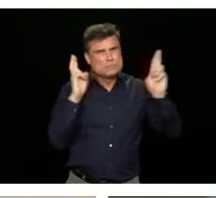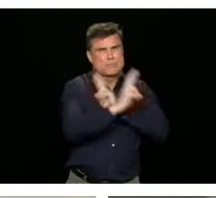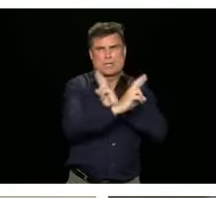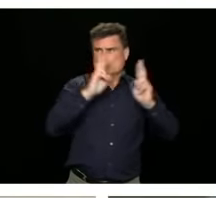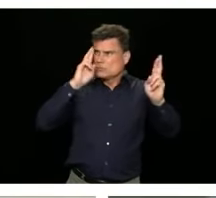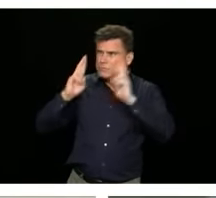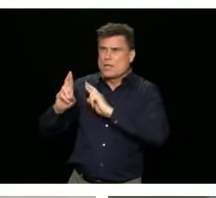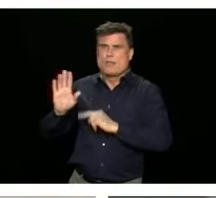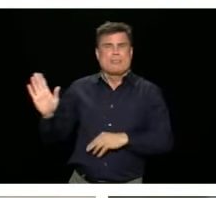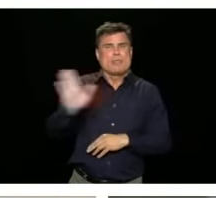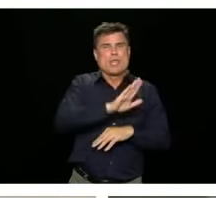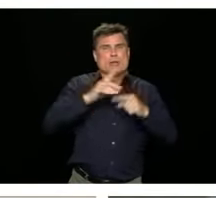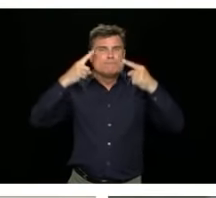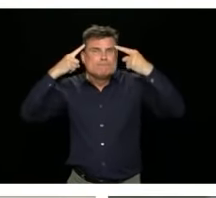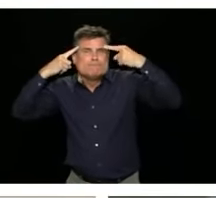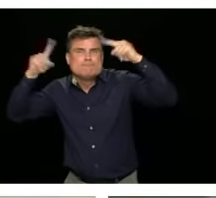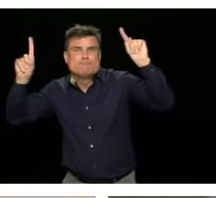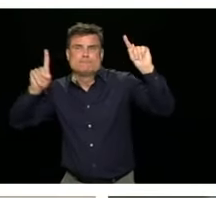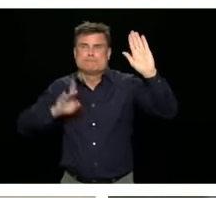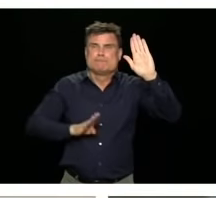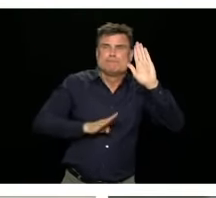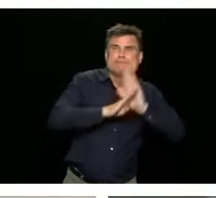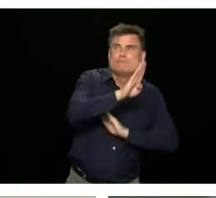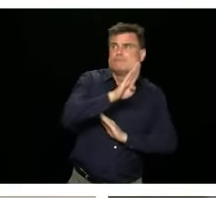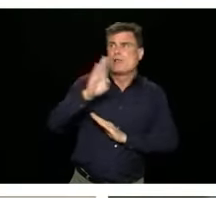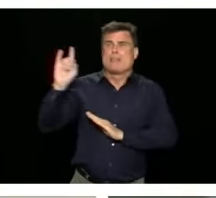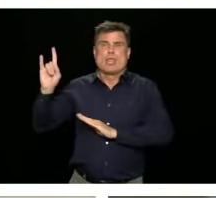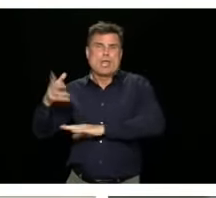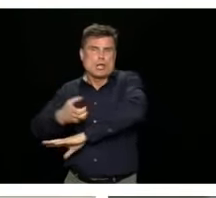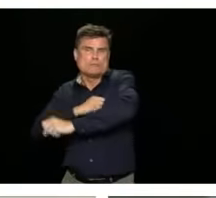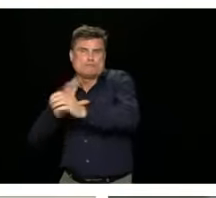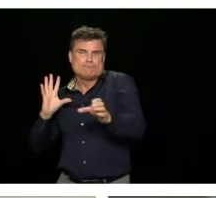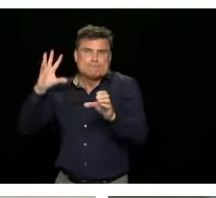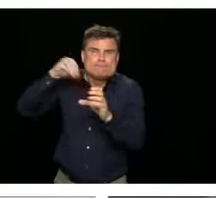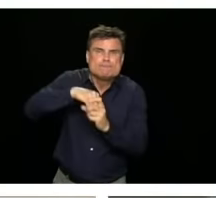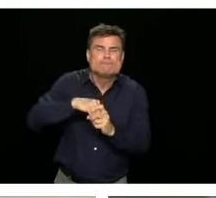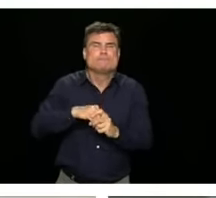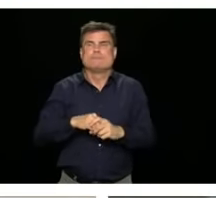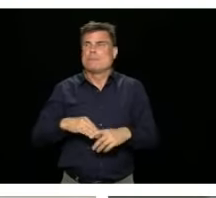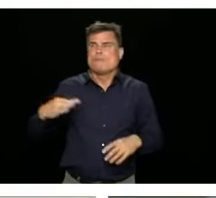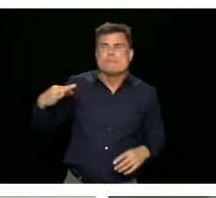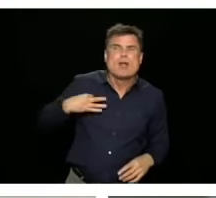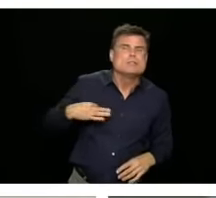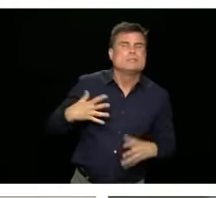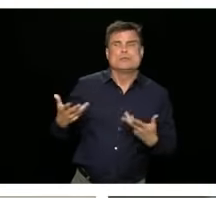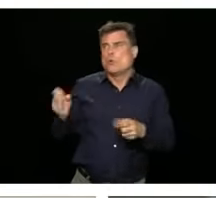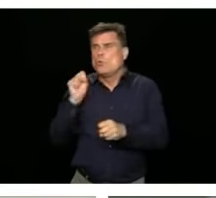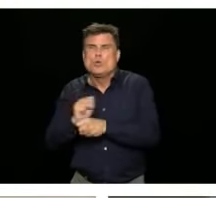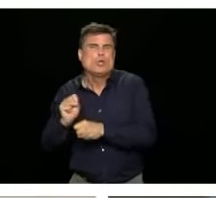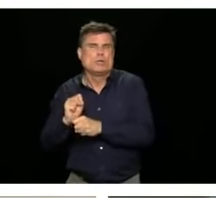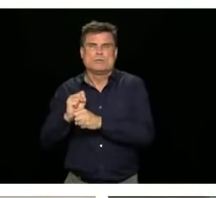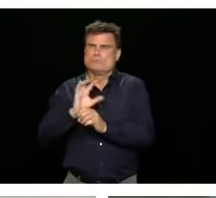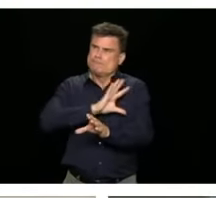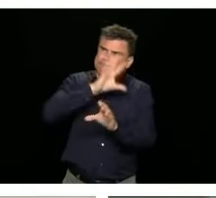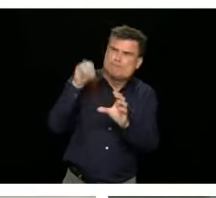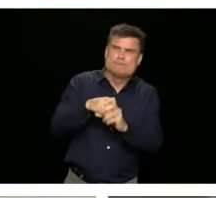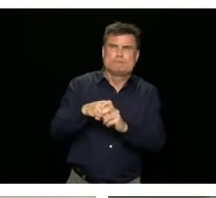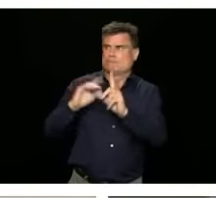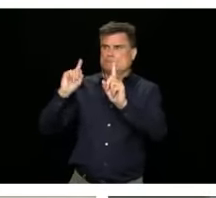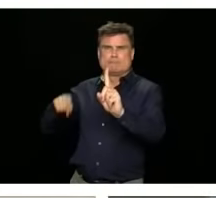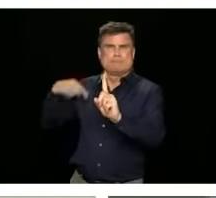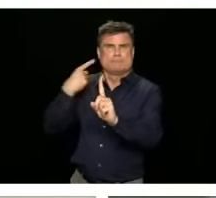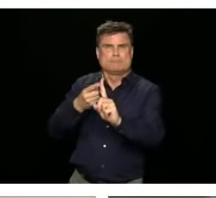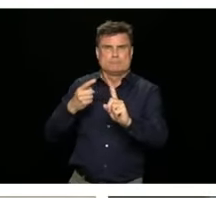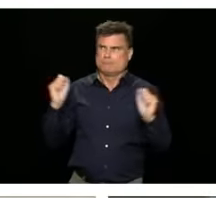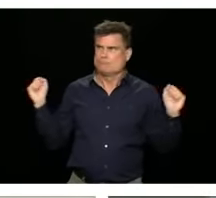lessons or, you know, great impact that we can see from the Afrocentric school in Toronto, which is